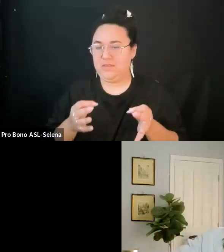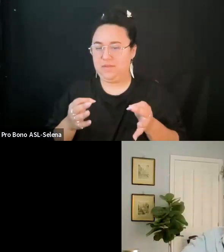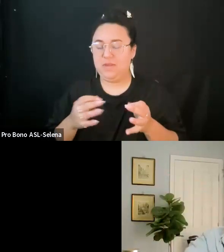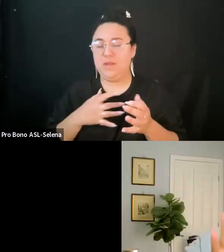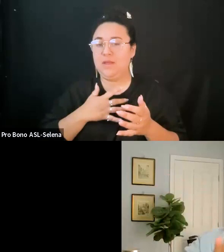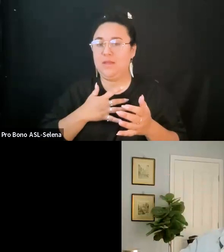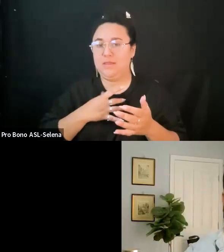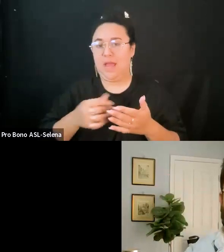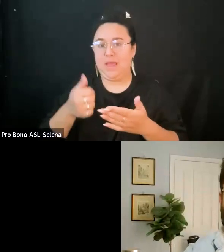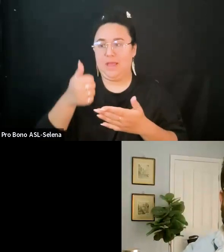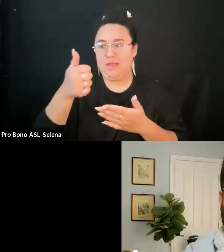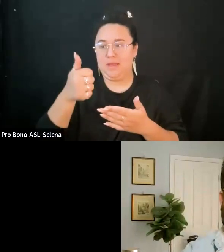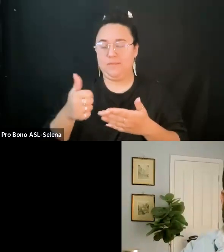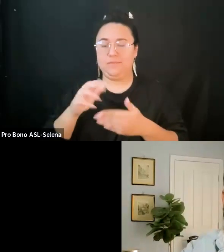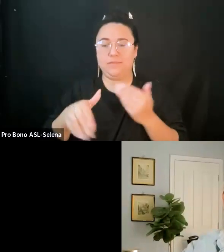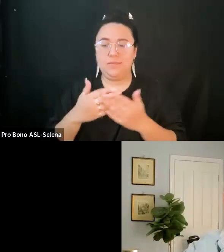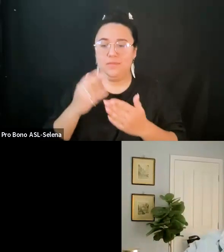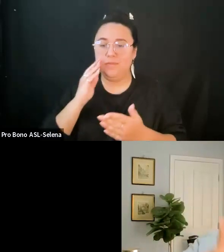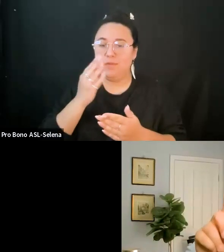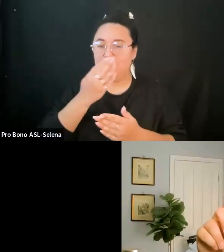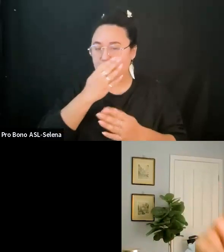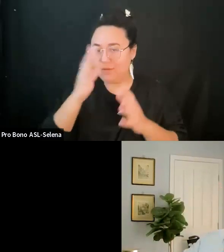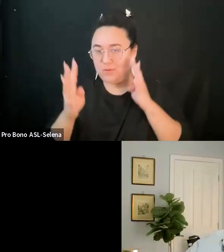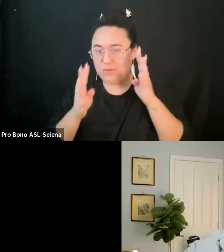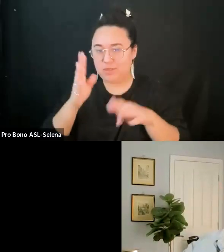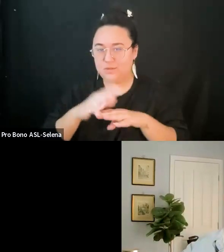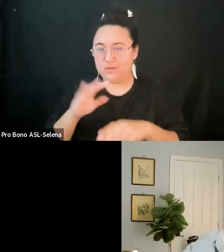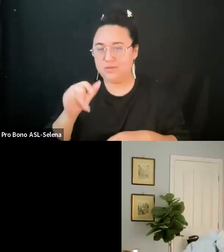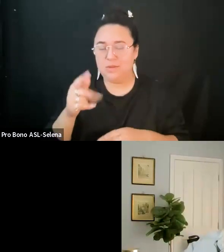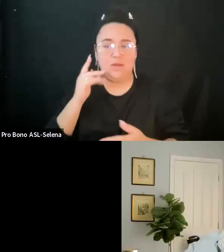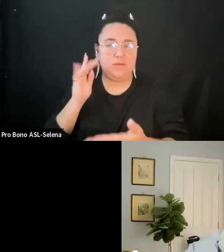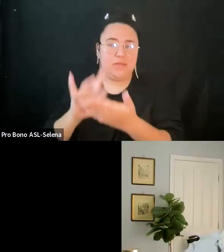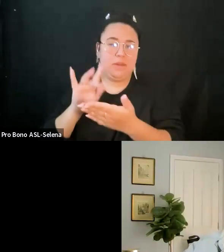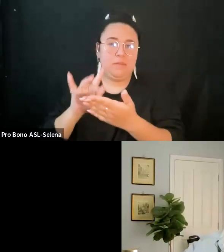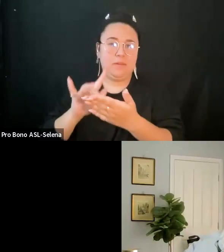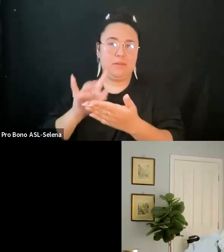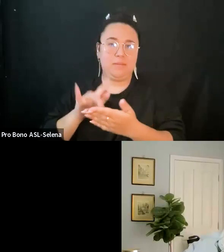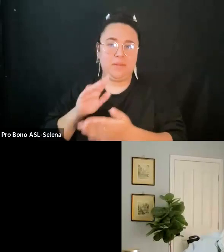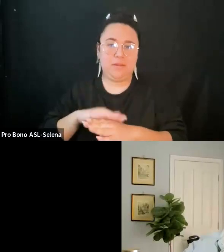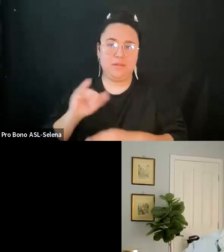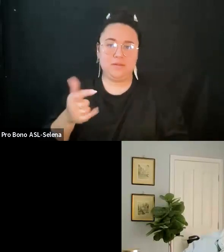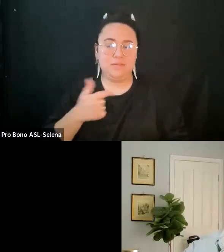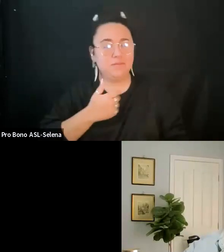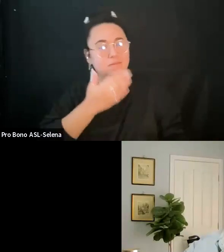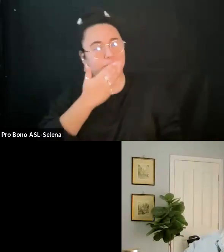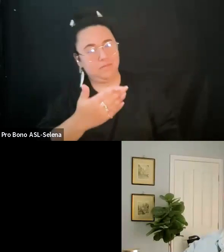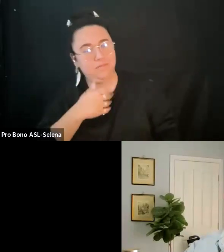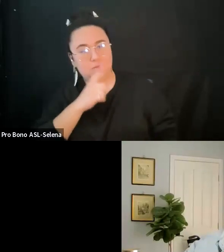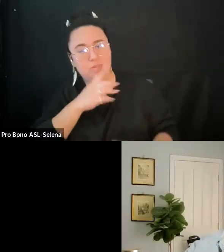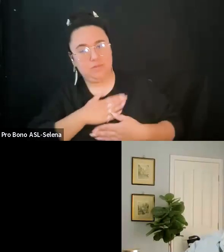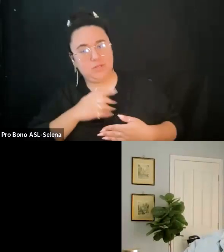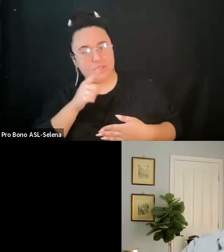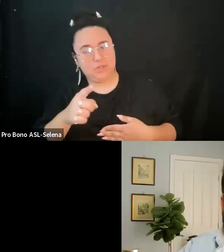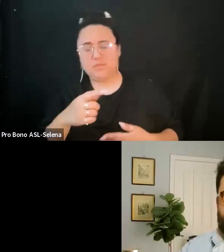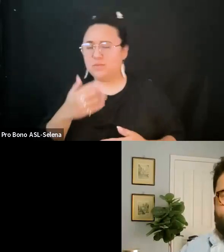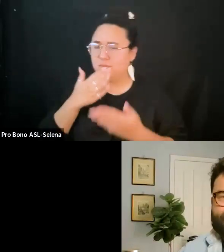all of your flower creations on Instagram. You're going to find me double tapping all over that. Thank you, sir. I appreciate you. Of course. Good to